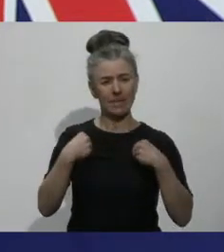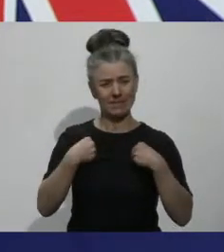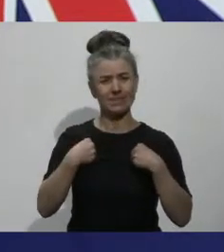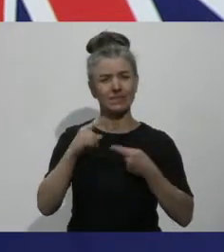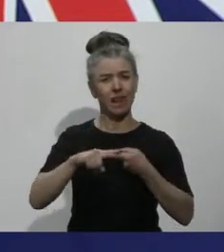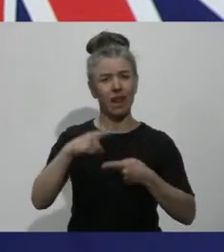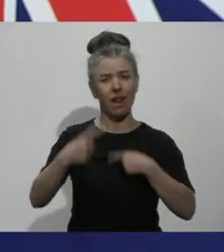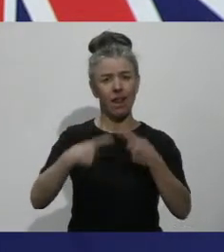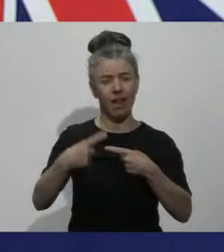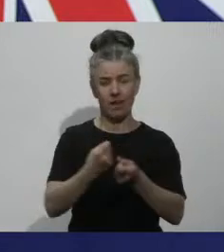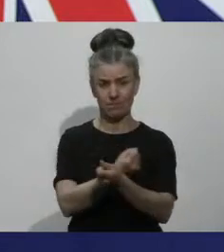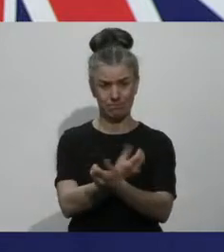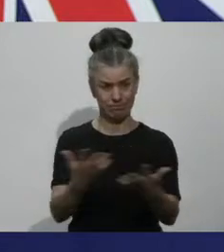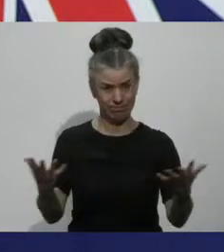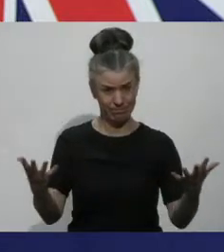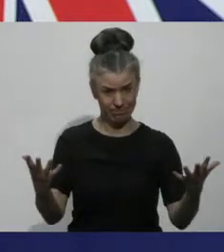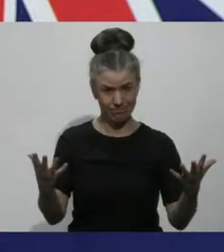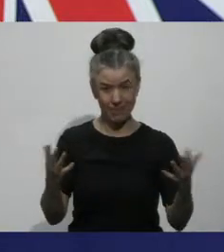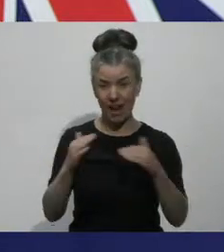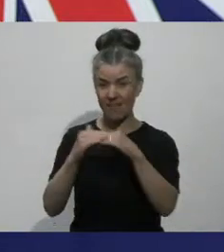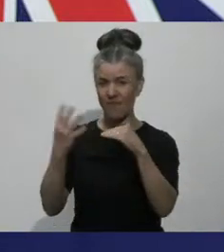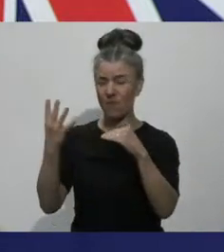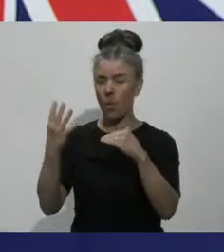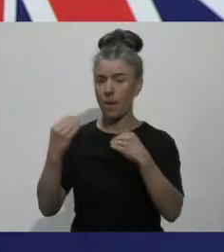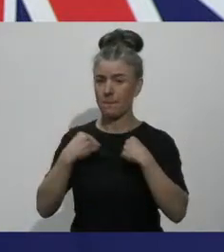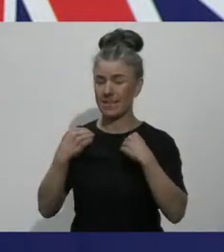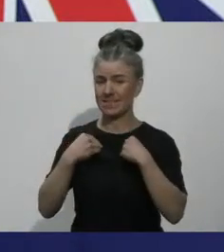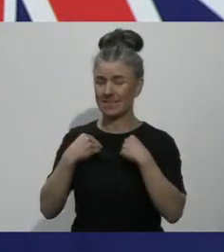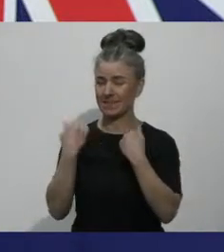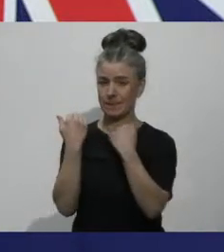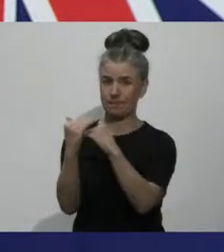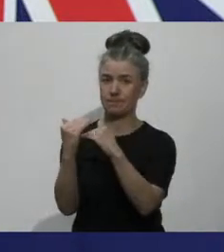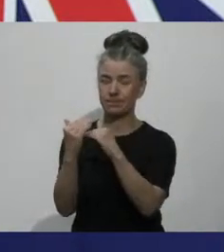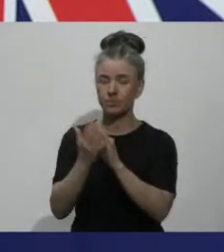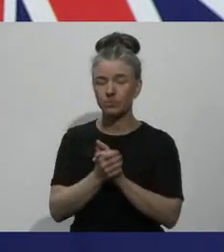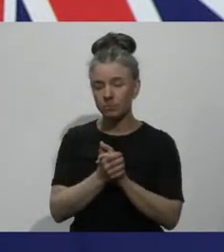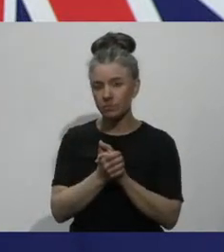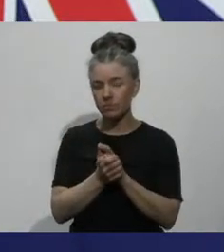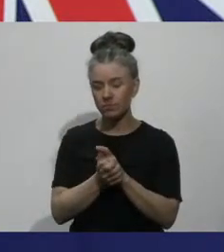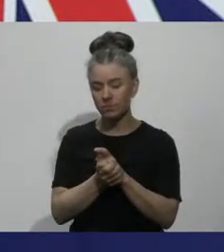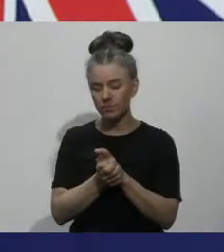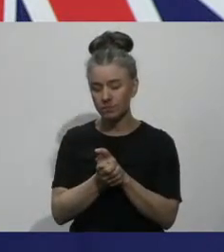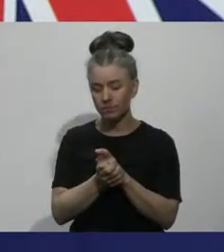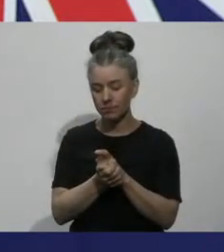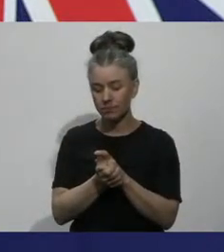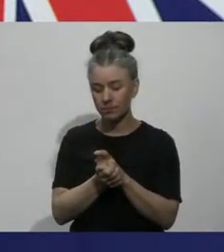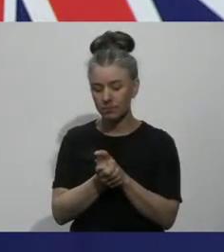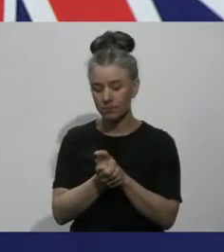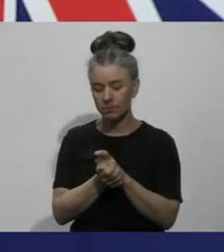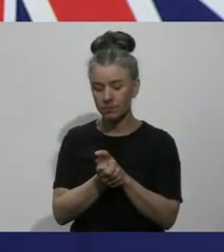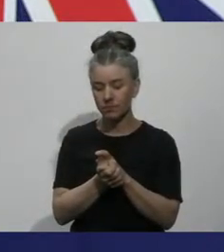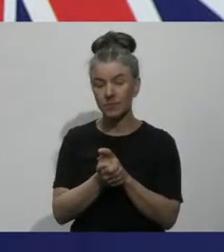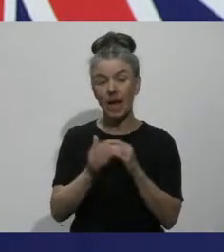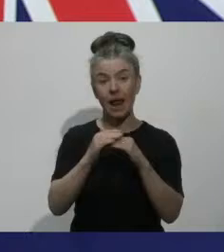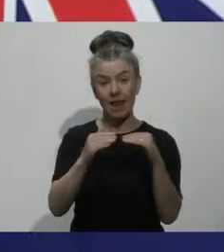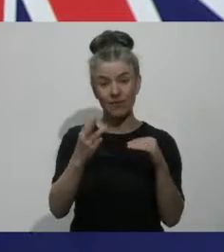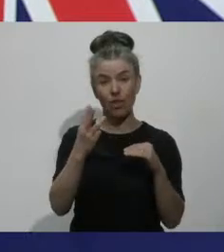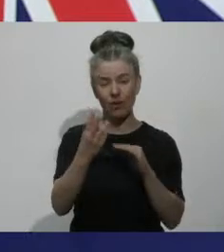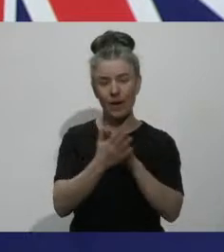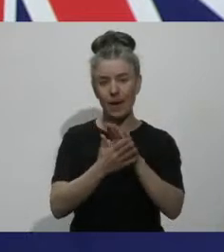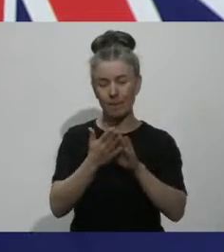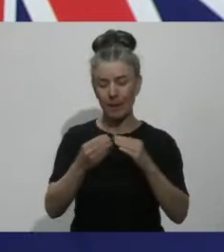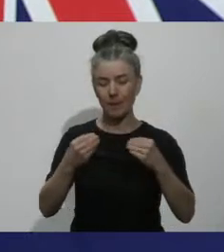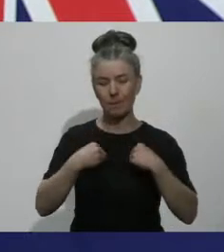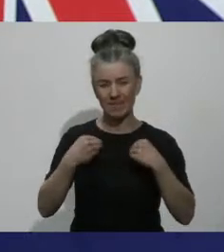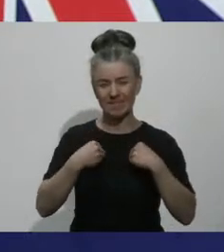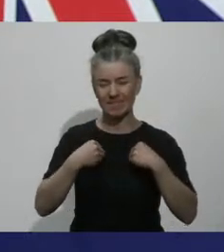lockdown, and I do think that's important to remember. Estimates are that the economy operates at roughly about 80% at level 3 compared